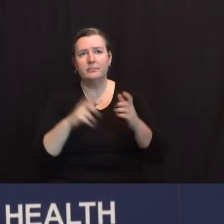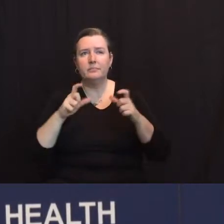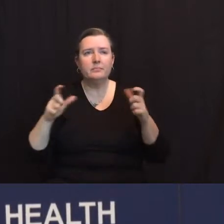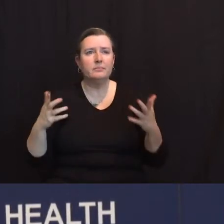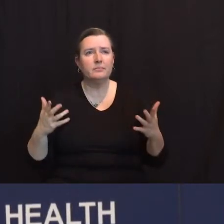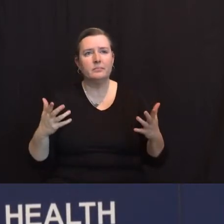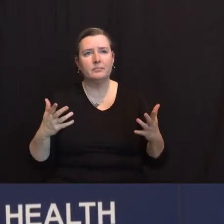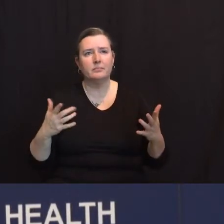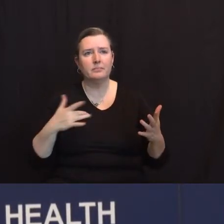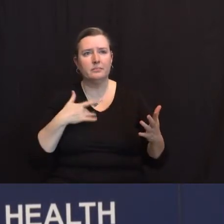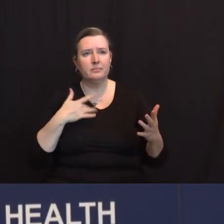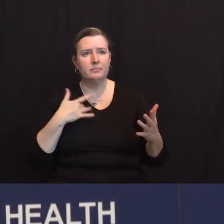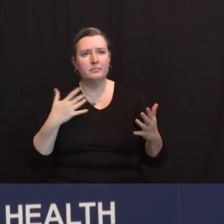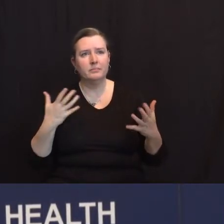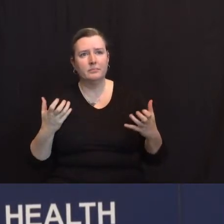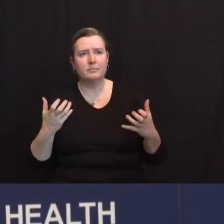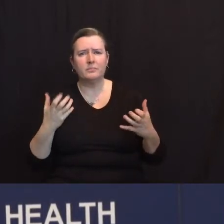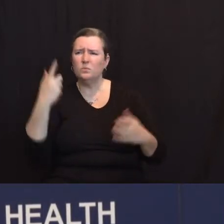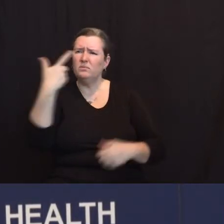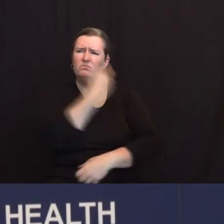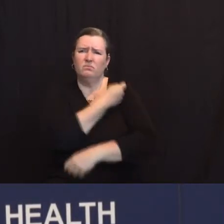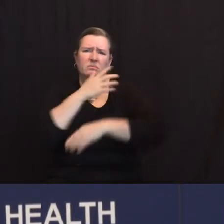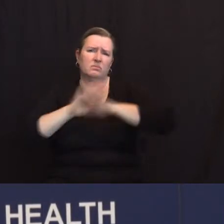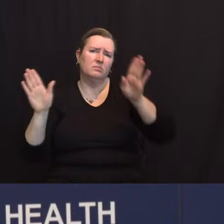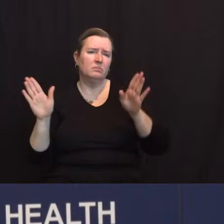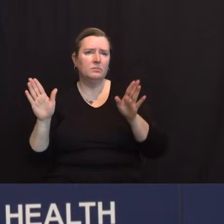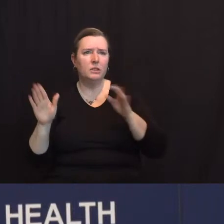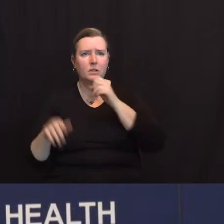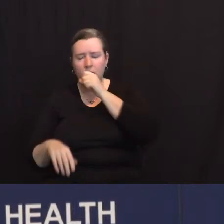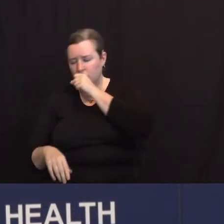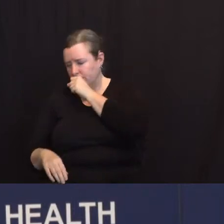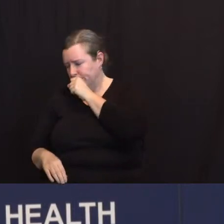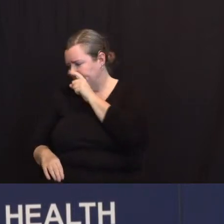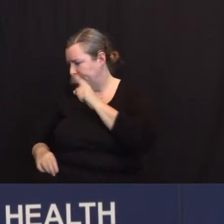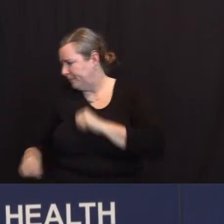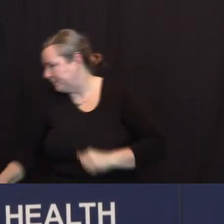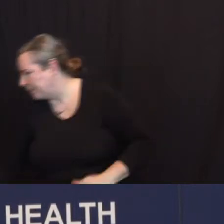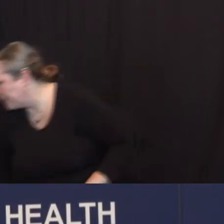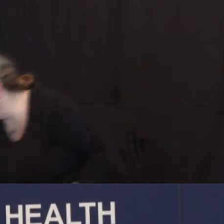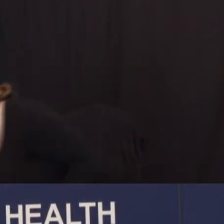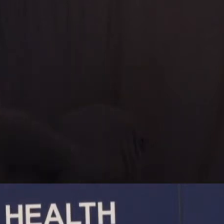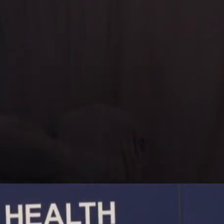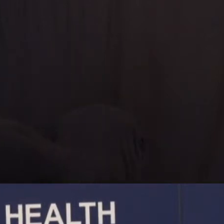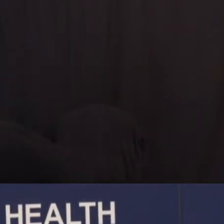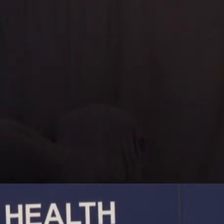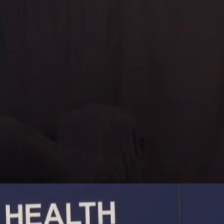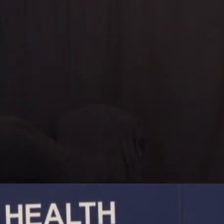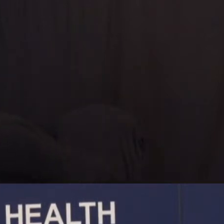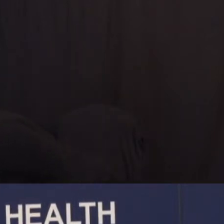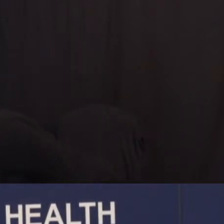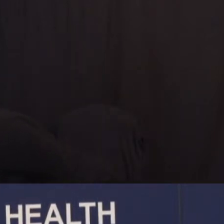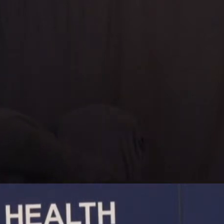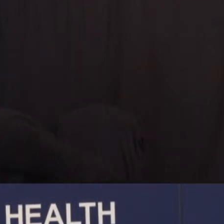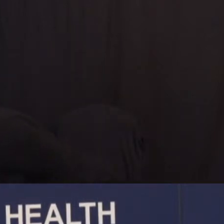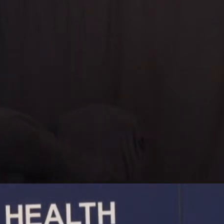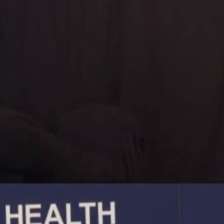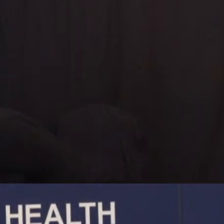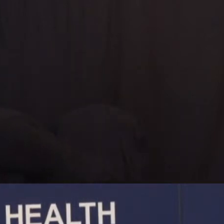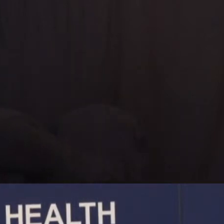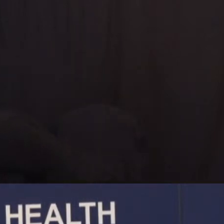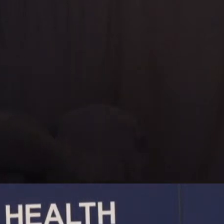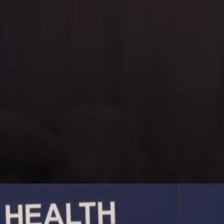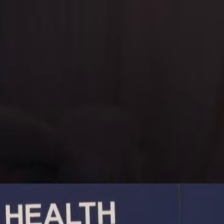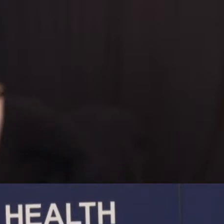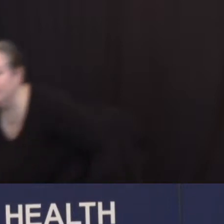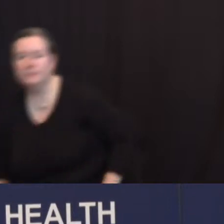shot. They don't want to come back for a second. There's an advantage to getting one shot. It's only one shot. You don't have to schedule a second visit. And when you look at